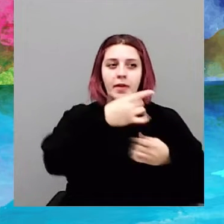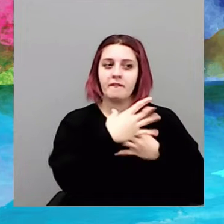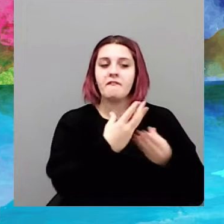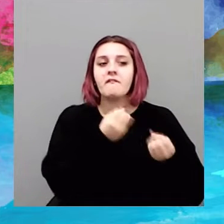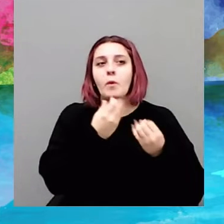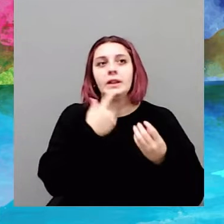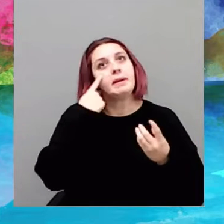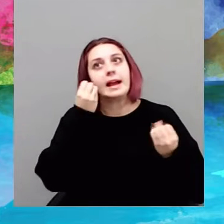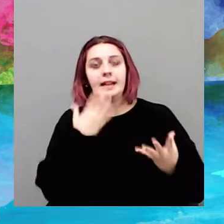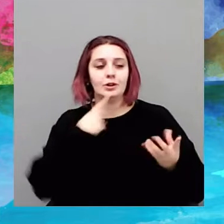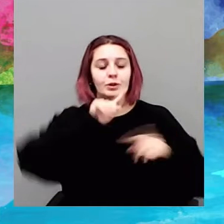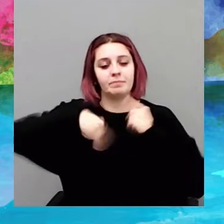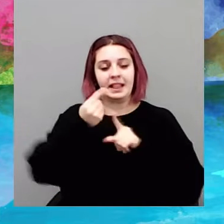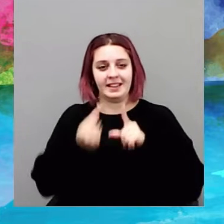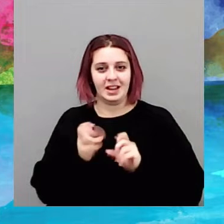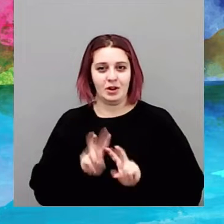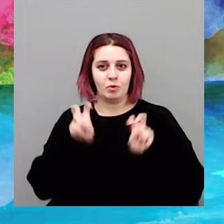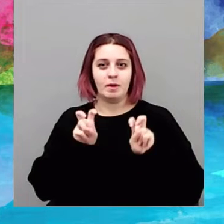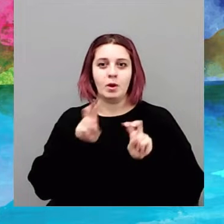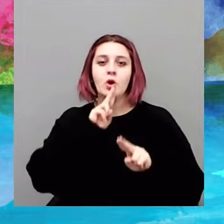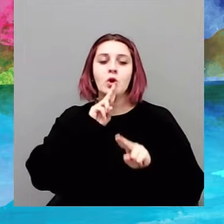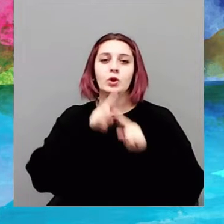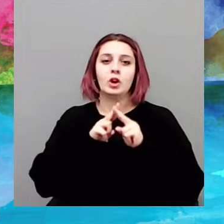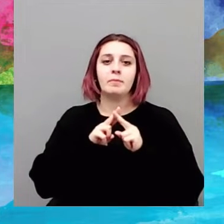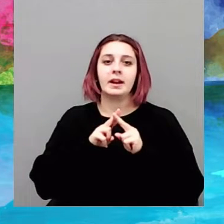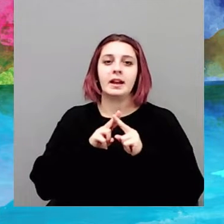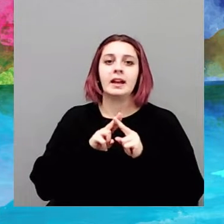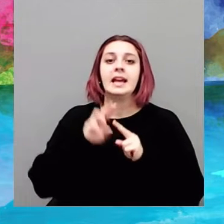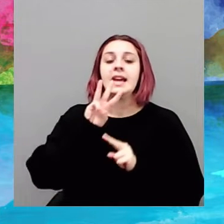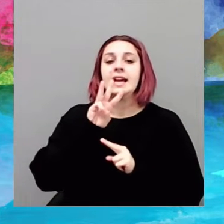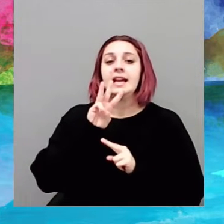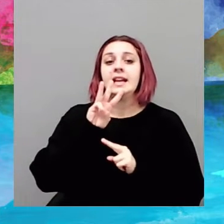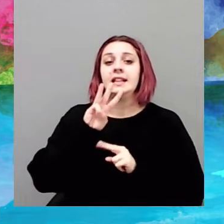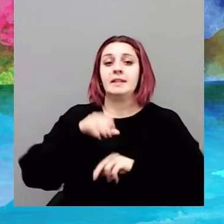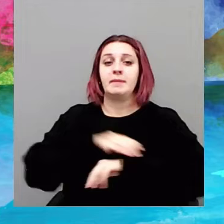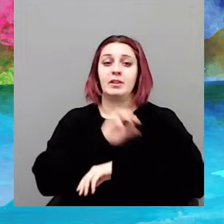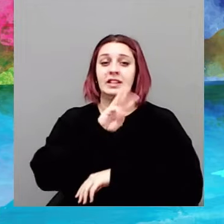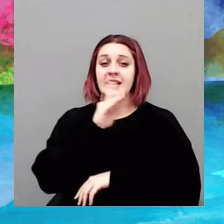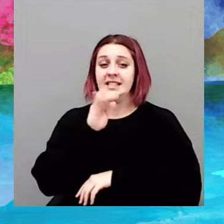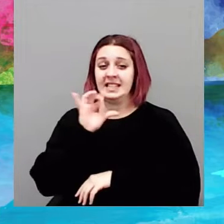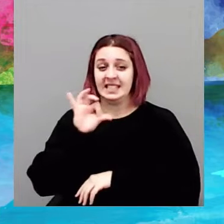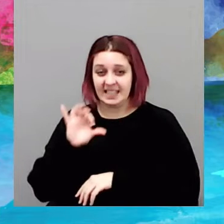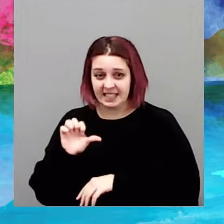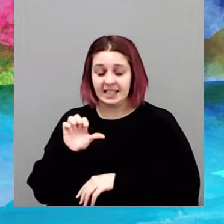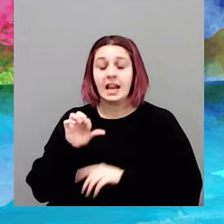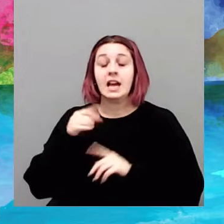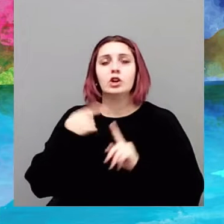had fabricated and using the feedback from the users. So we created these new